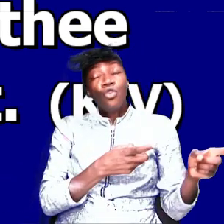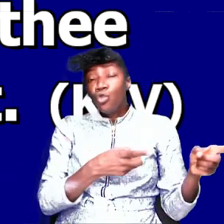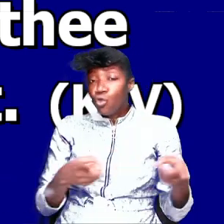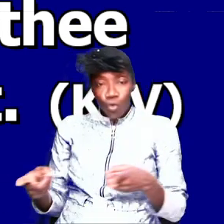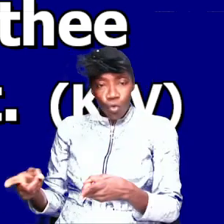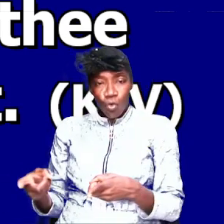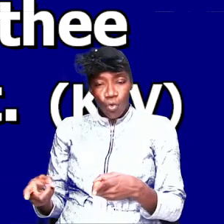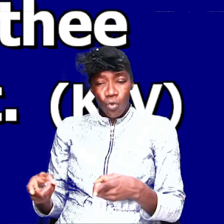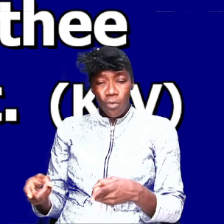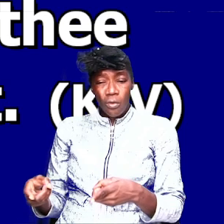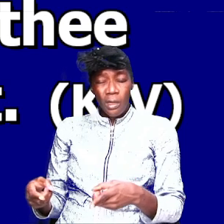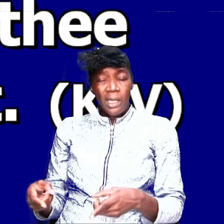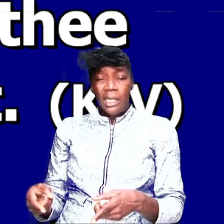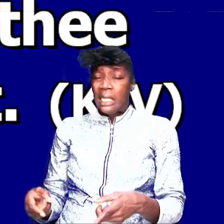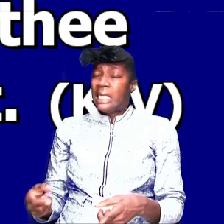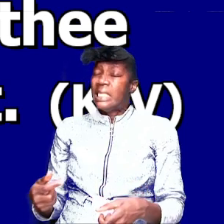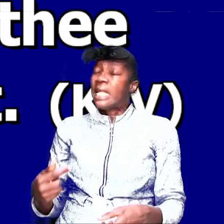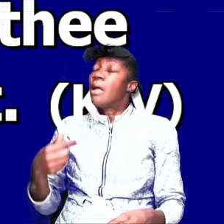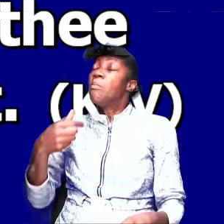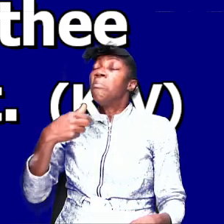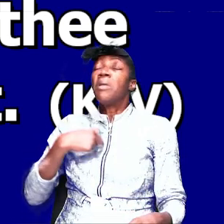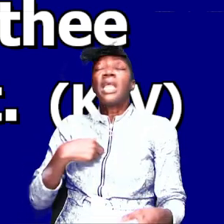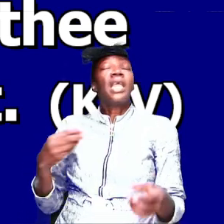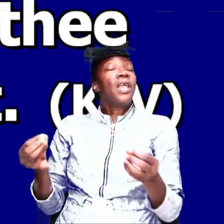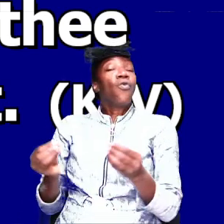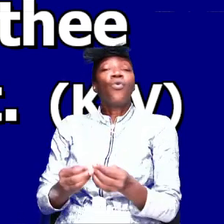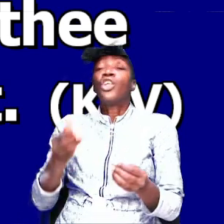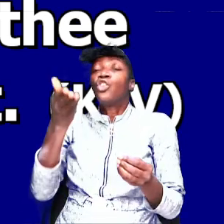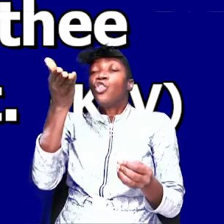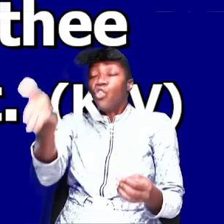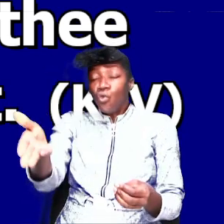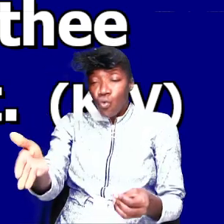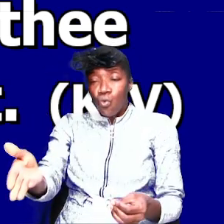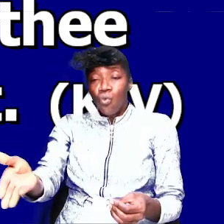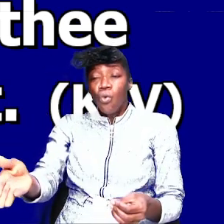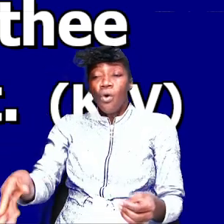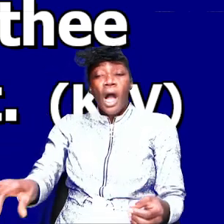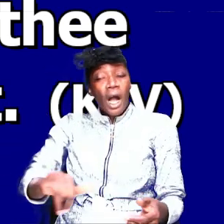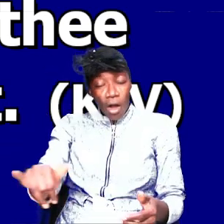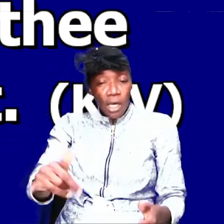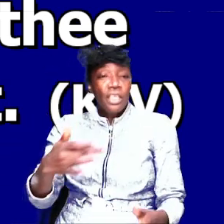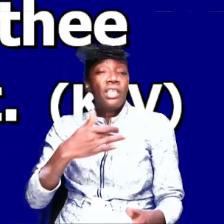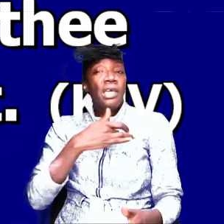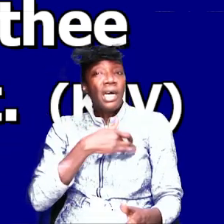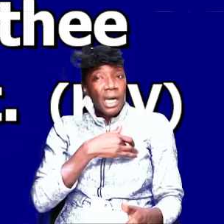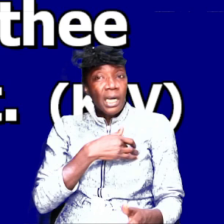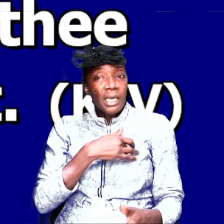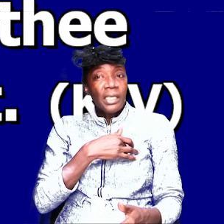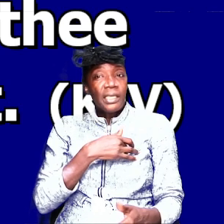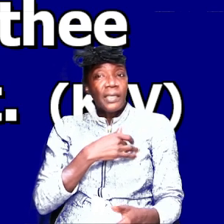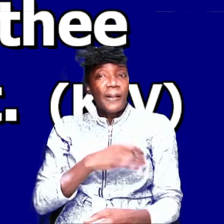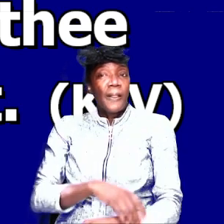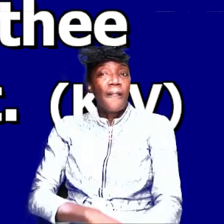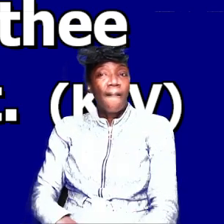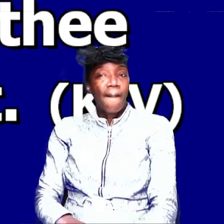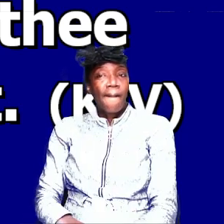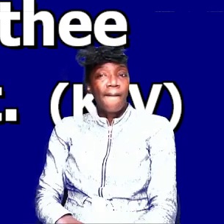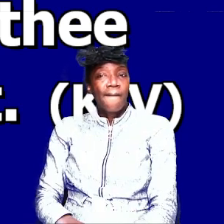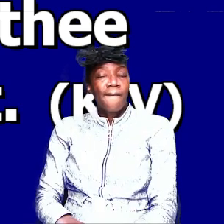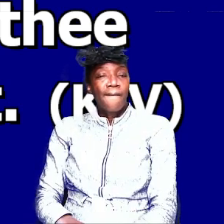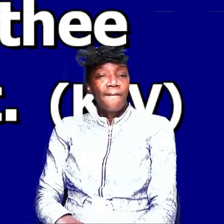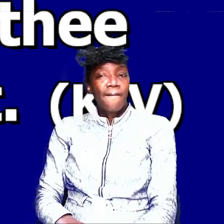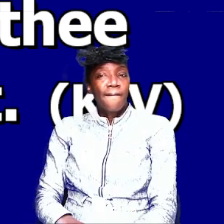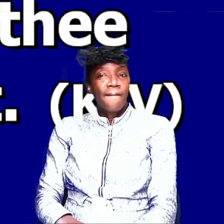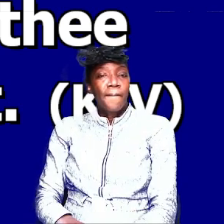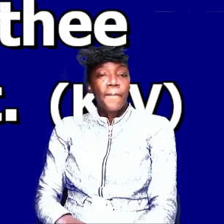said, I am with thee according to thy heart. So verse 7 tells us. Then verse 7 to 12